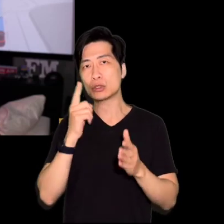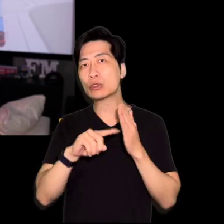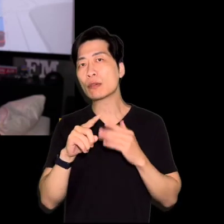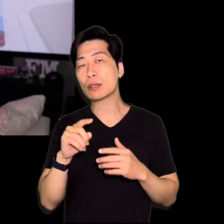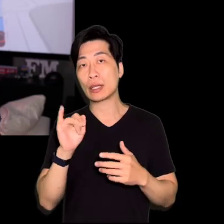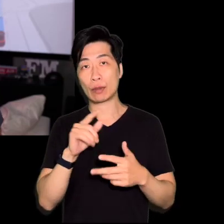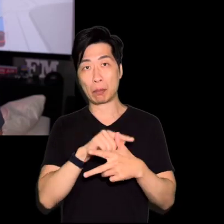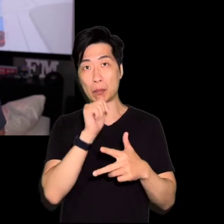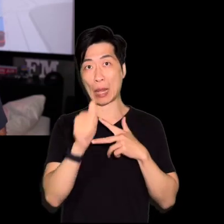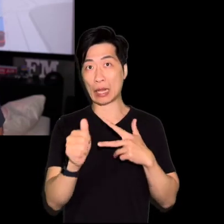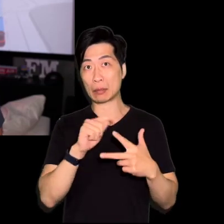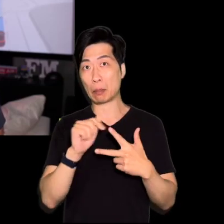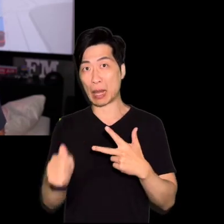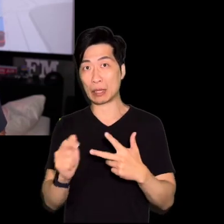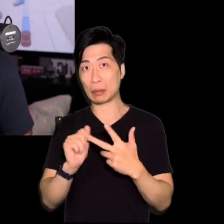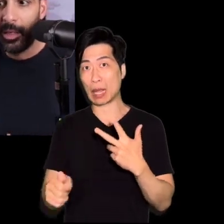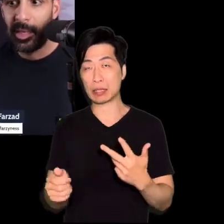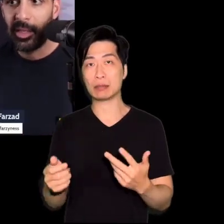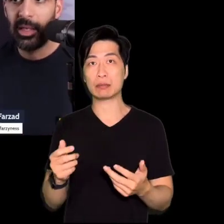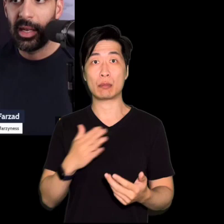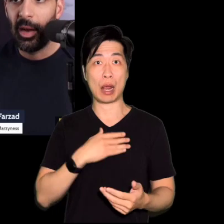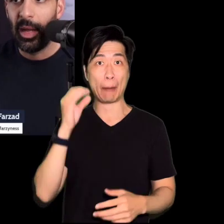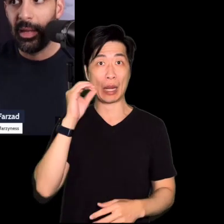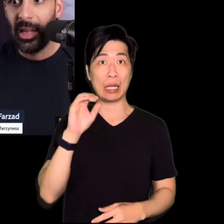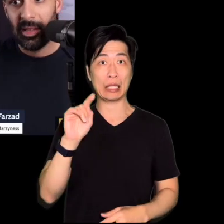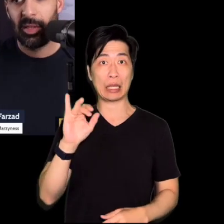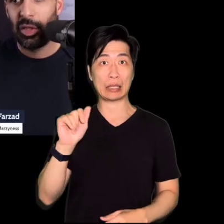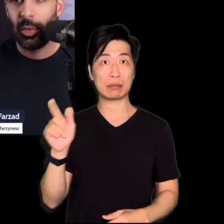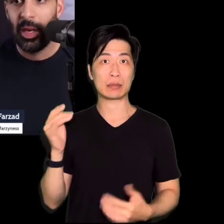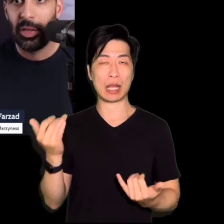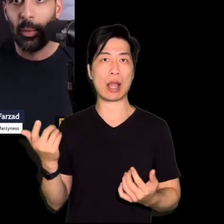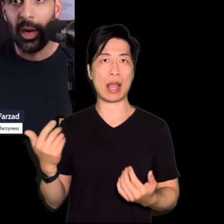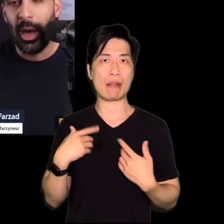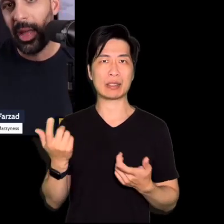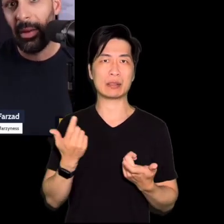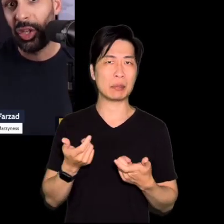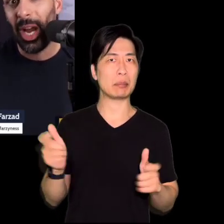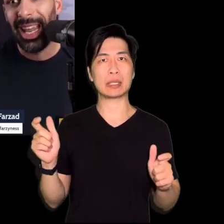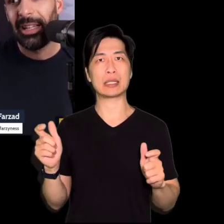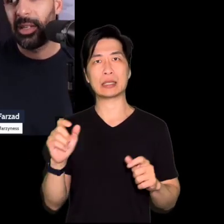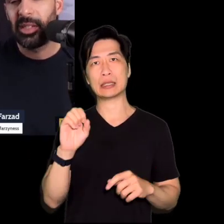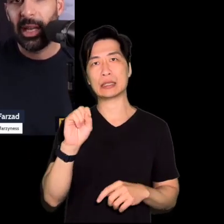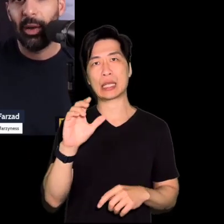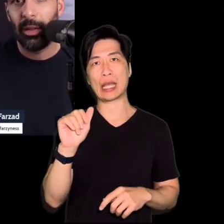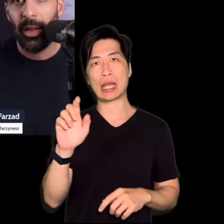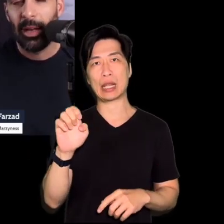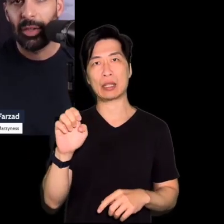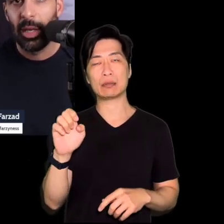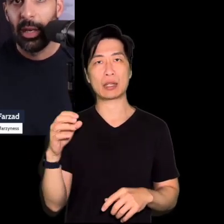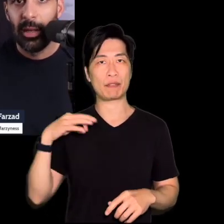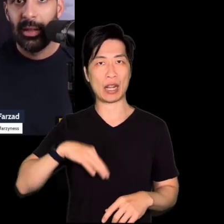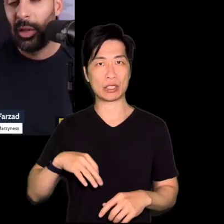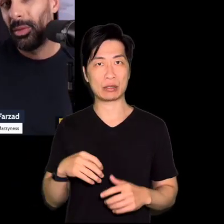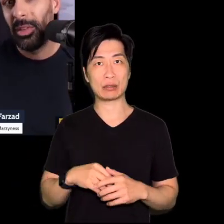things are passed, in my opinion, Tesla is now in this situation where now they have a gigantic scale advantage. They don't, you know,